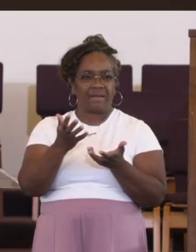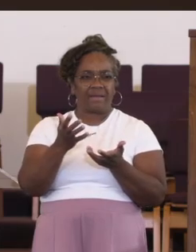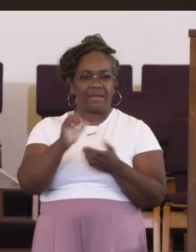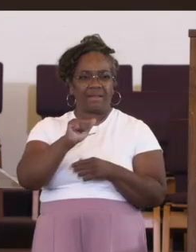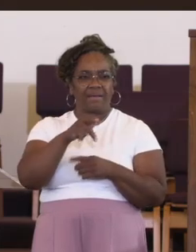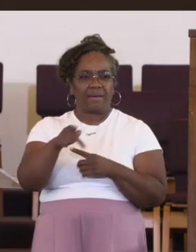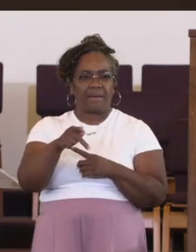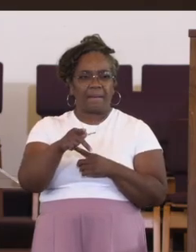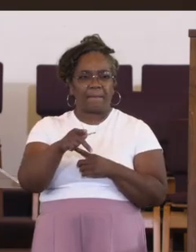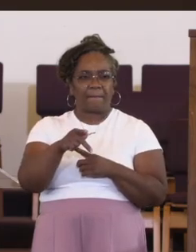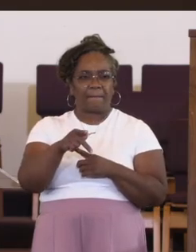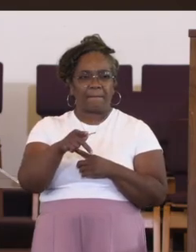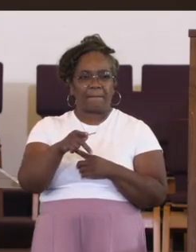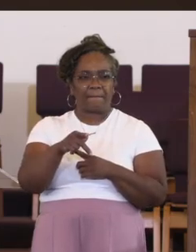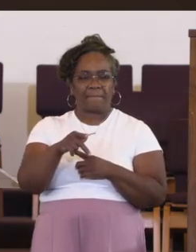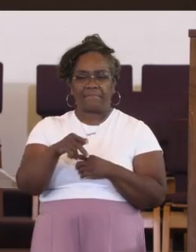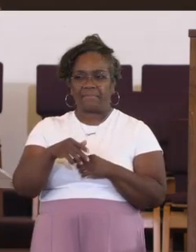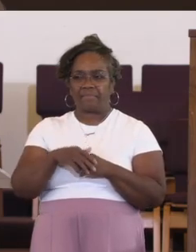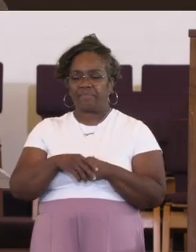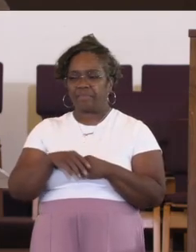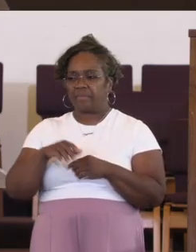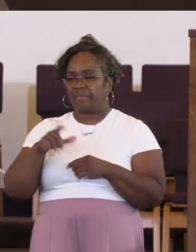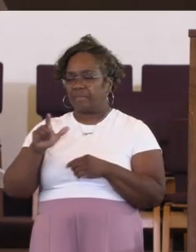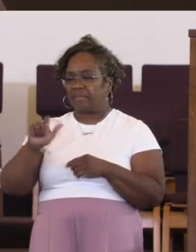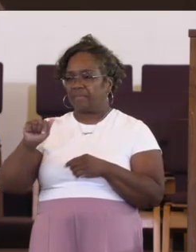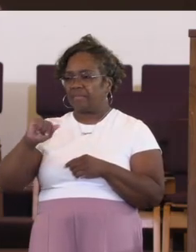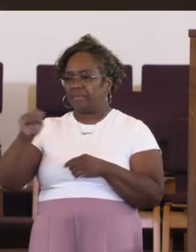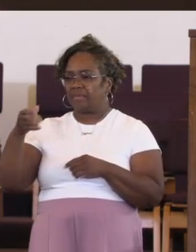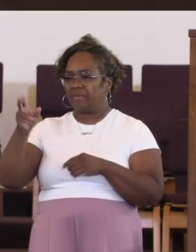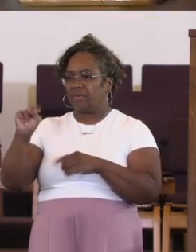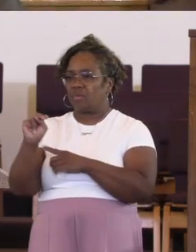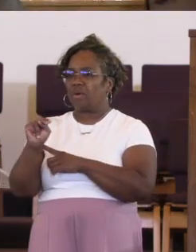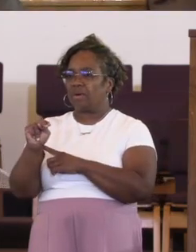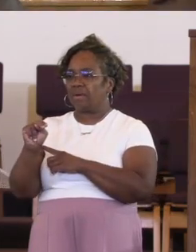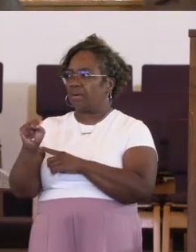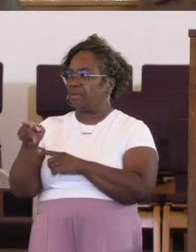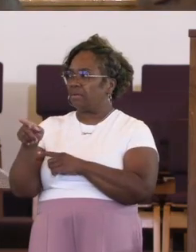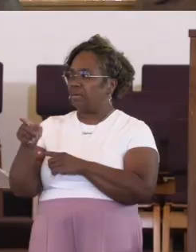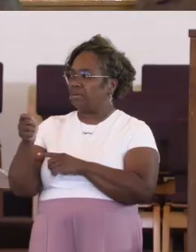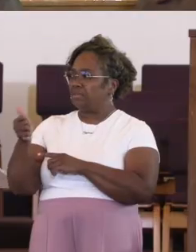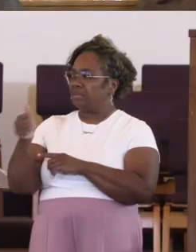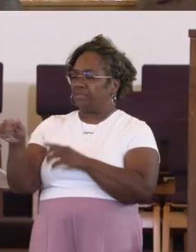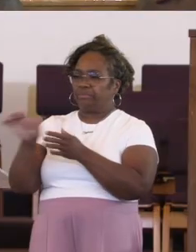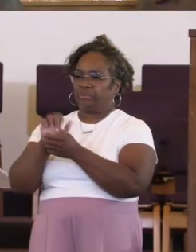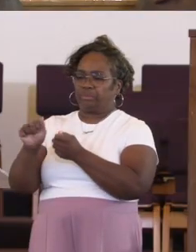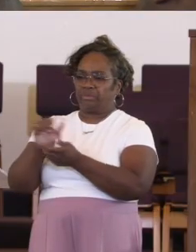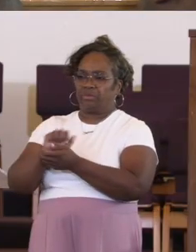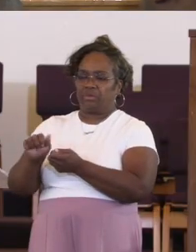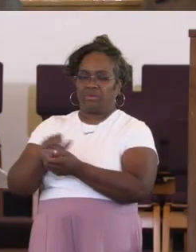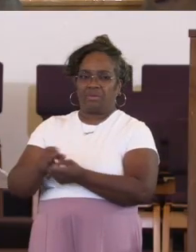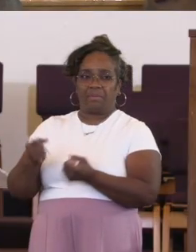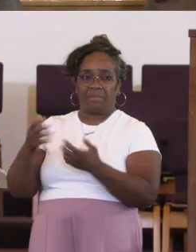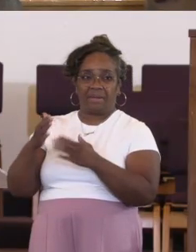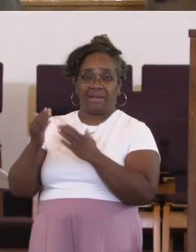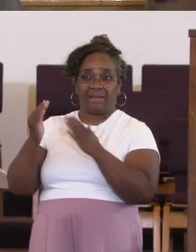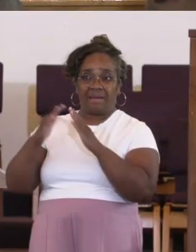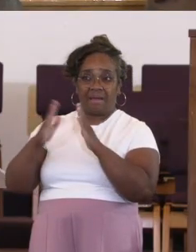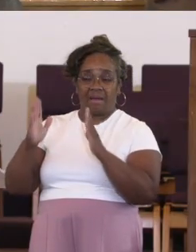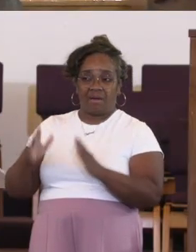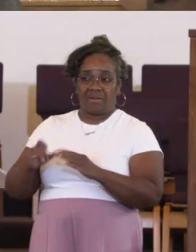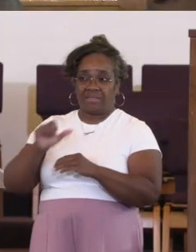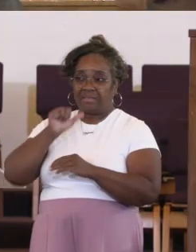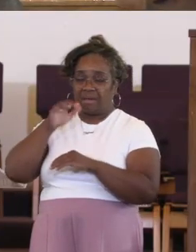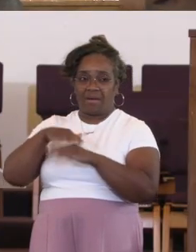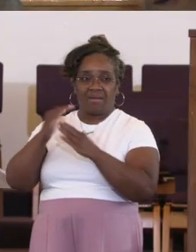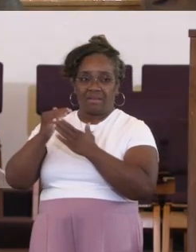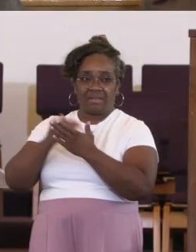app on. So I have to pull LaJuan, who's demoed thousands and thousands, does not have it on a list of one that the city did. Are you